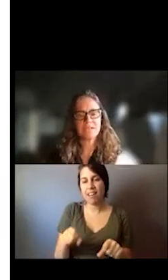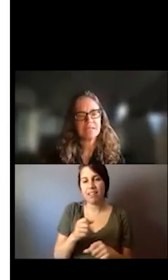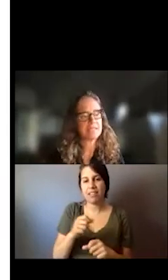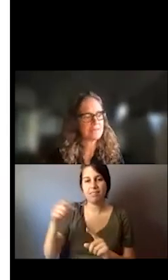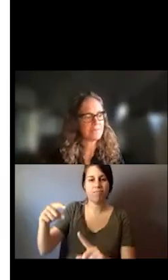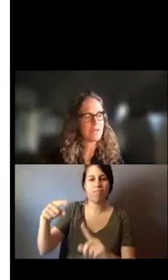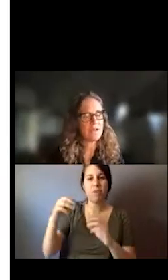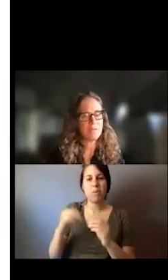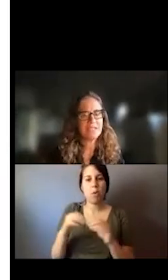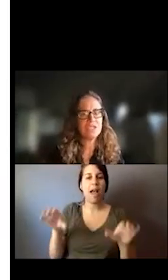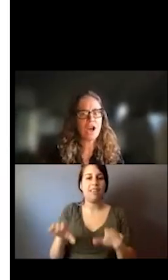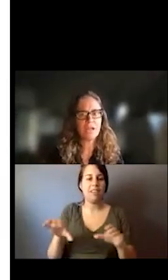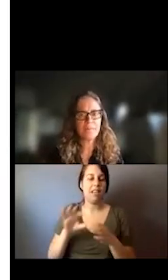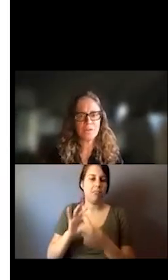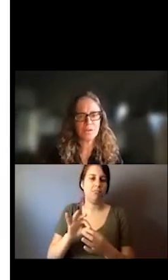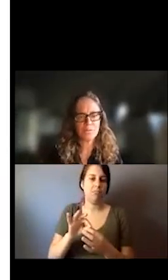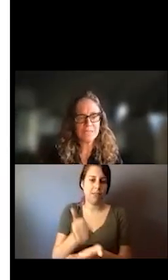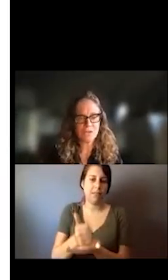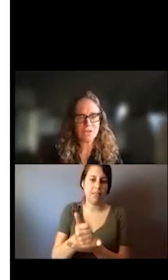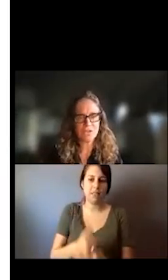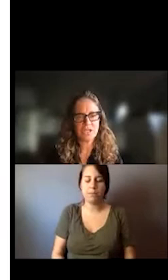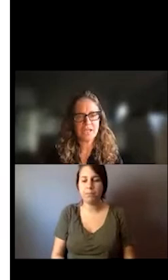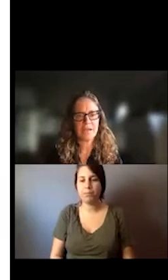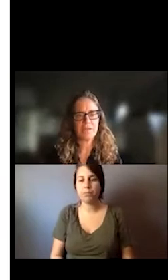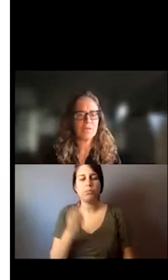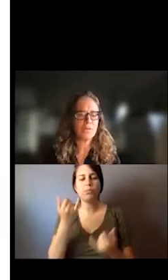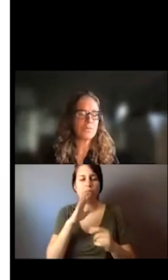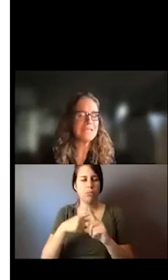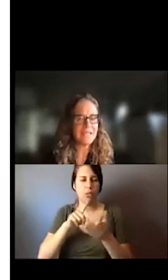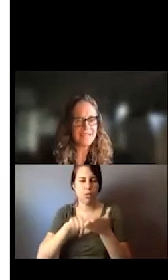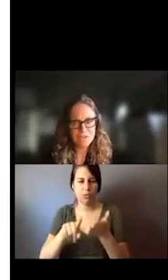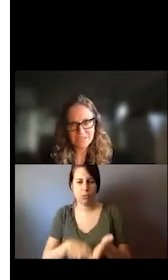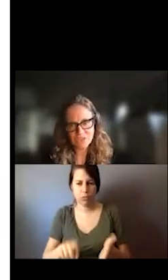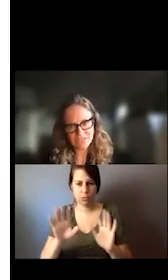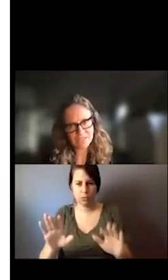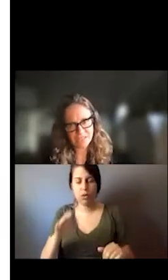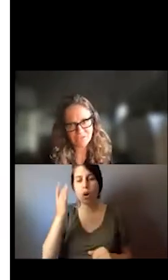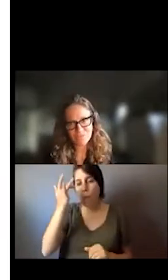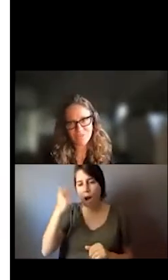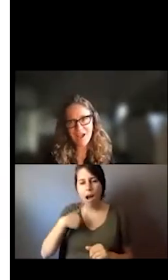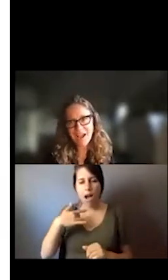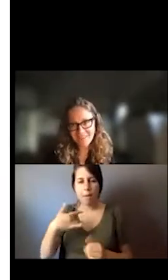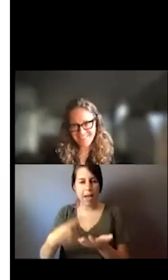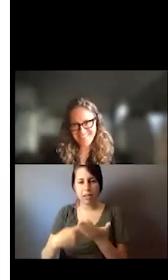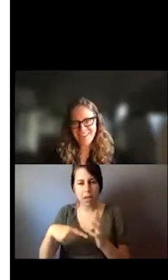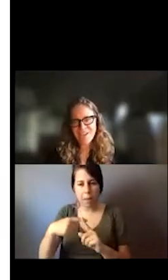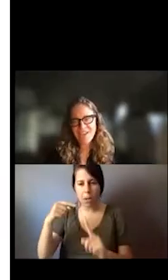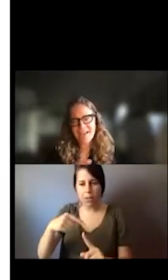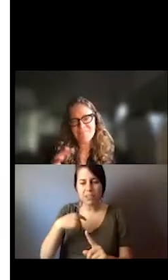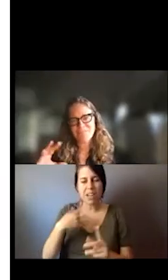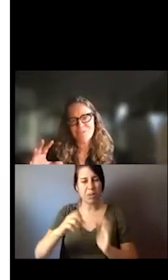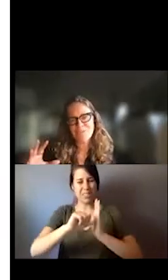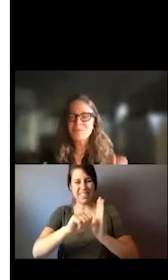activities around assistance. But let's talk about the research. And the reason that I do this is just to sort of highlight